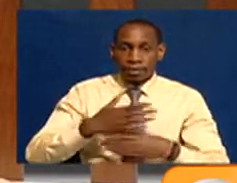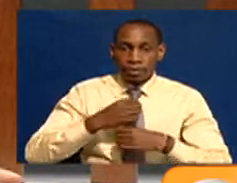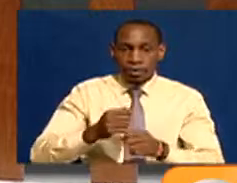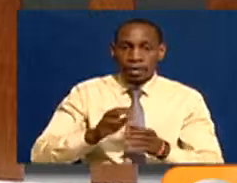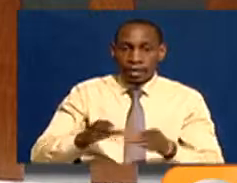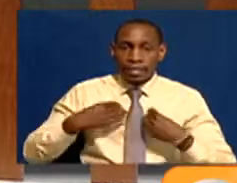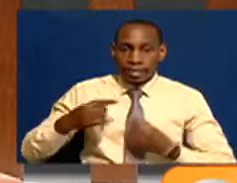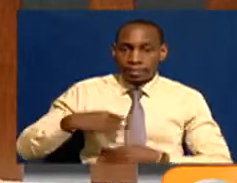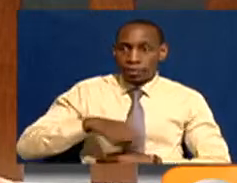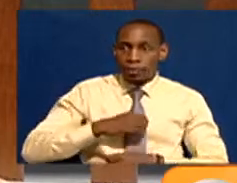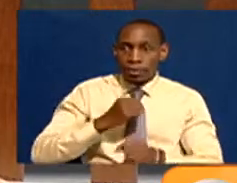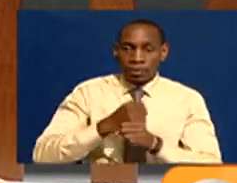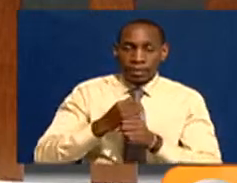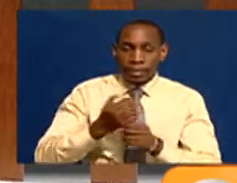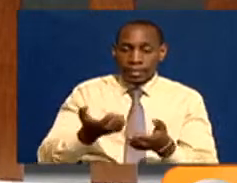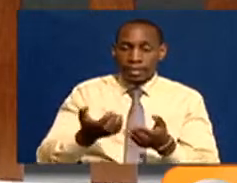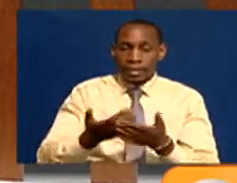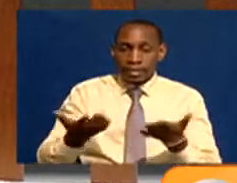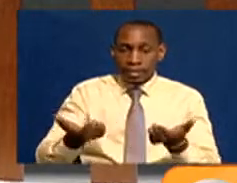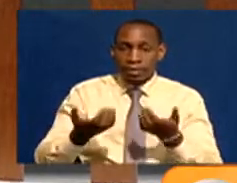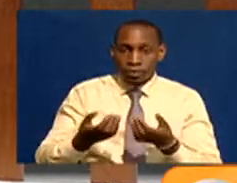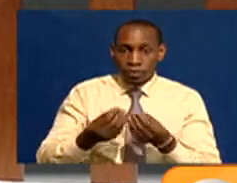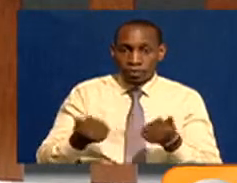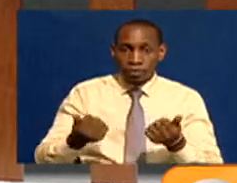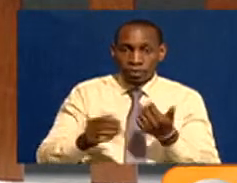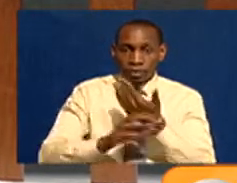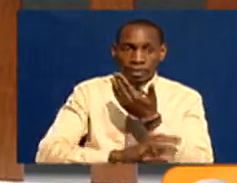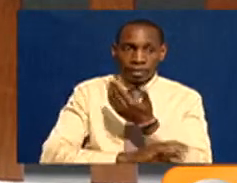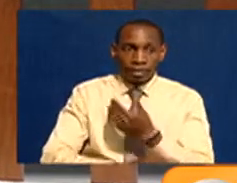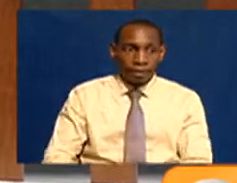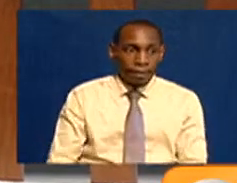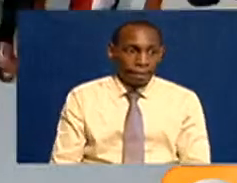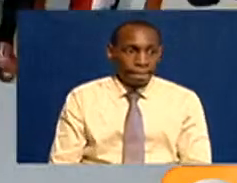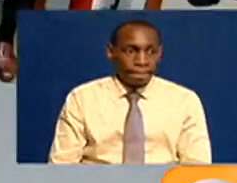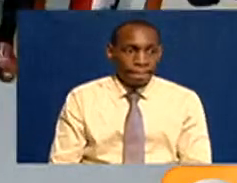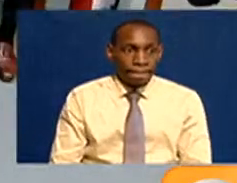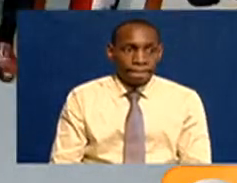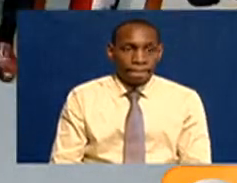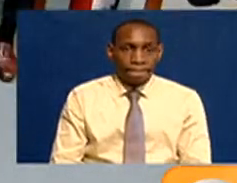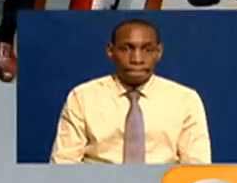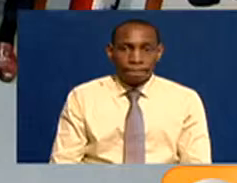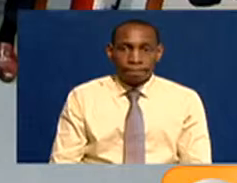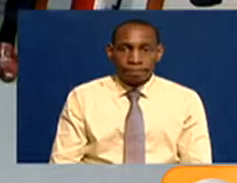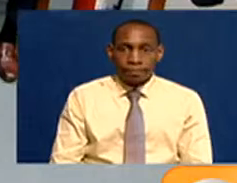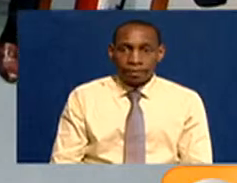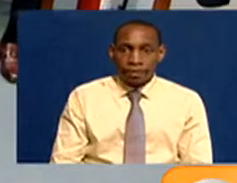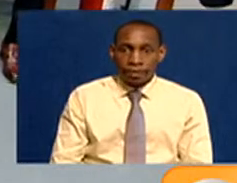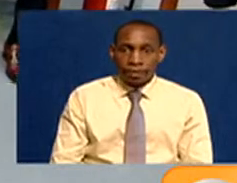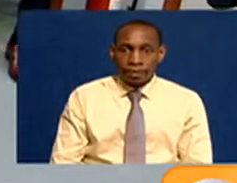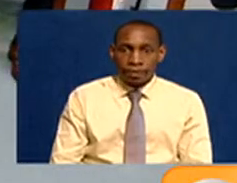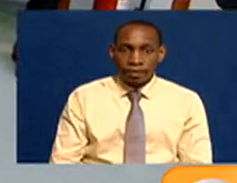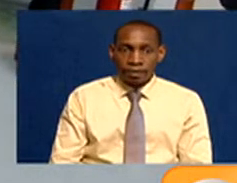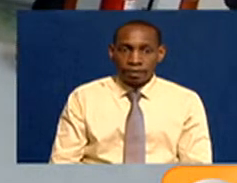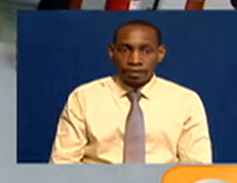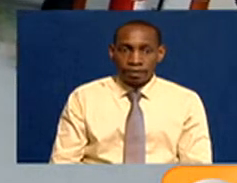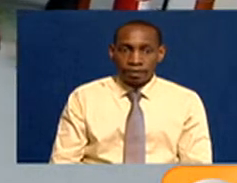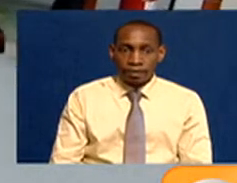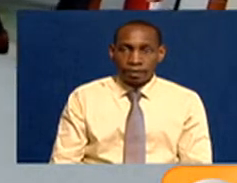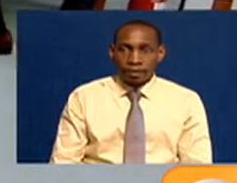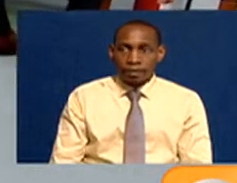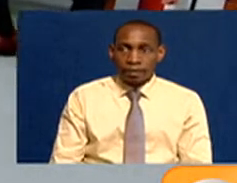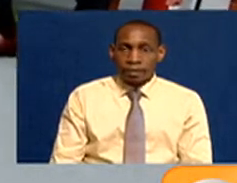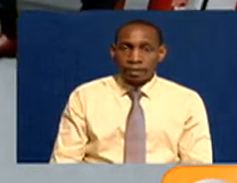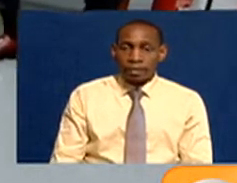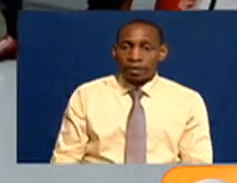us to do what we need to do to fix this country. Mm-hmm. The story of Helios is a very sad one. Yeah. Because part of the state